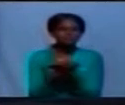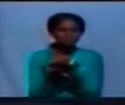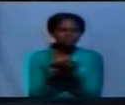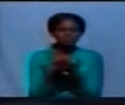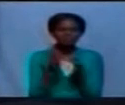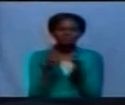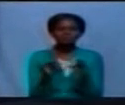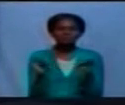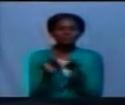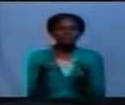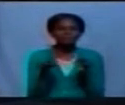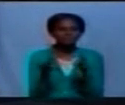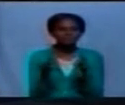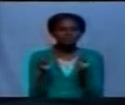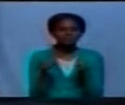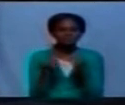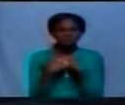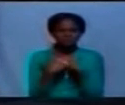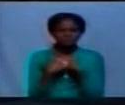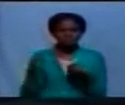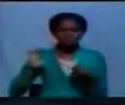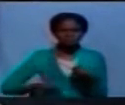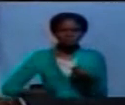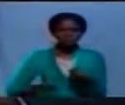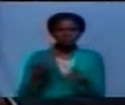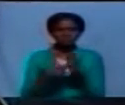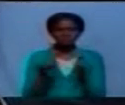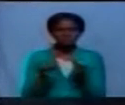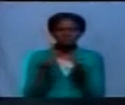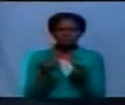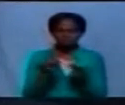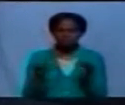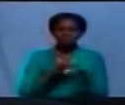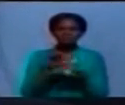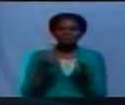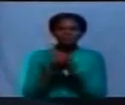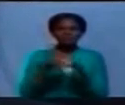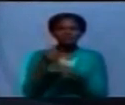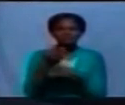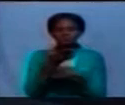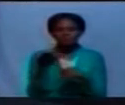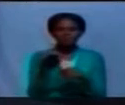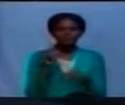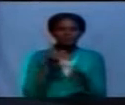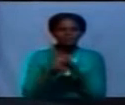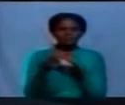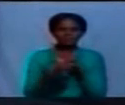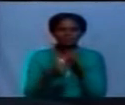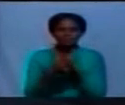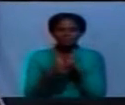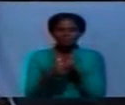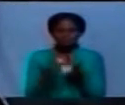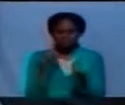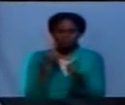market. We could have a lot of pass-through benefits that could come. But we are all part of it. The banking sector is ready